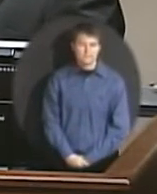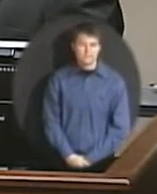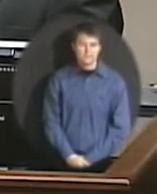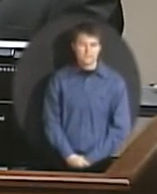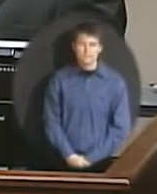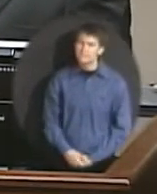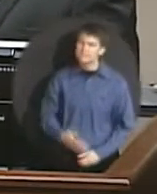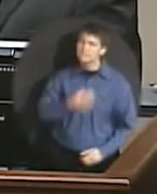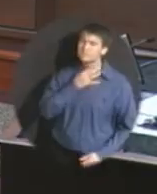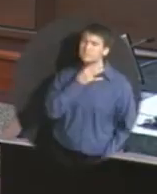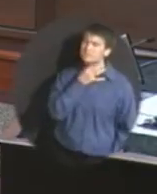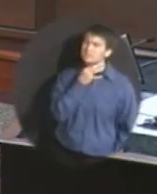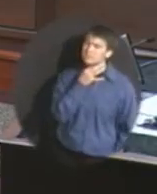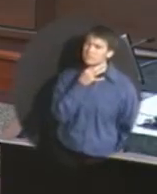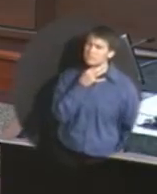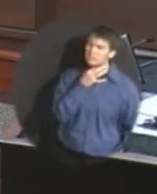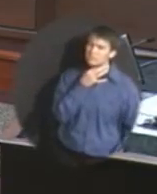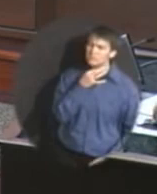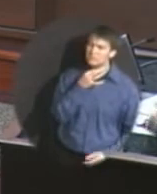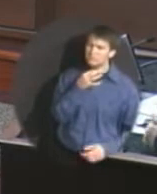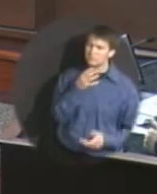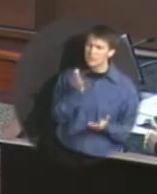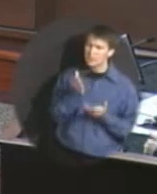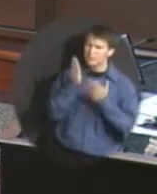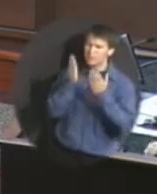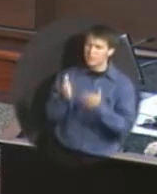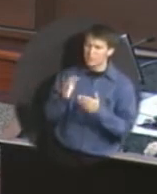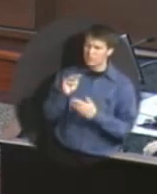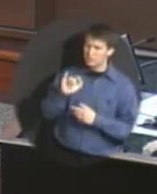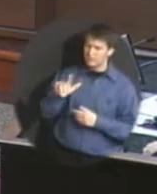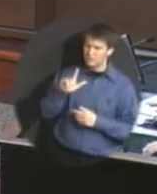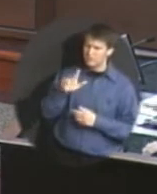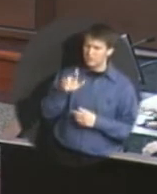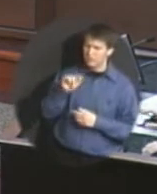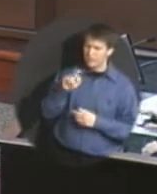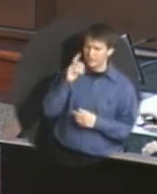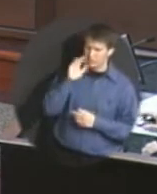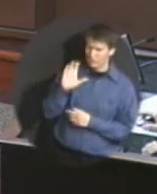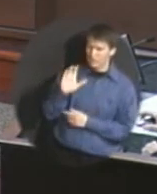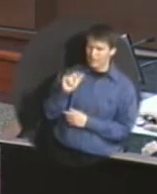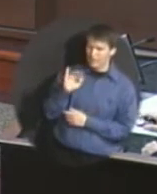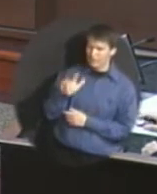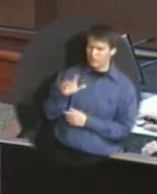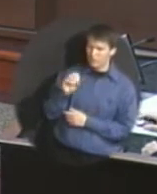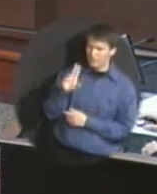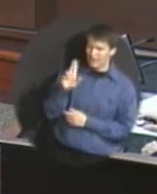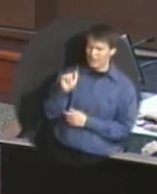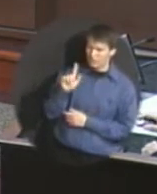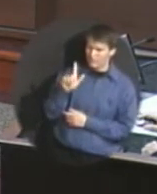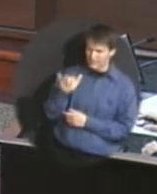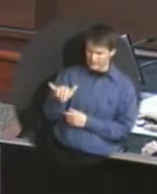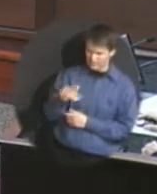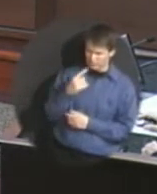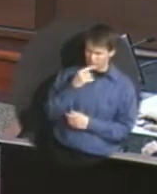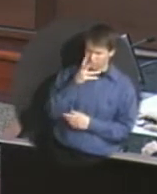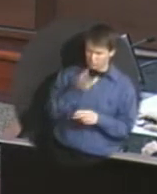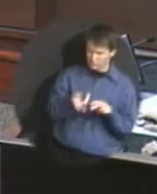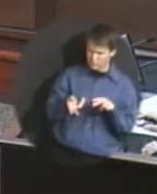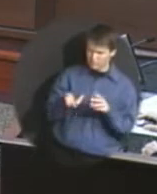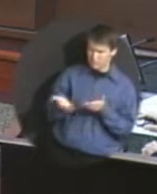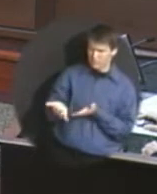I had a question regarding the proposed mill rate for capital outlay, and you had stated that we would raise about $11